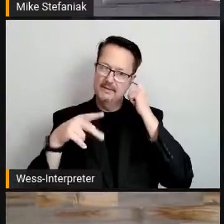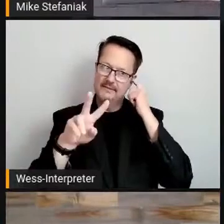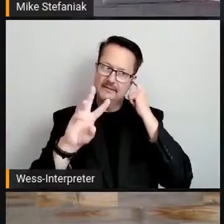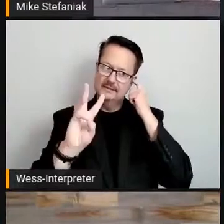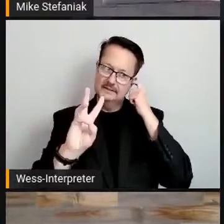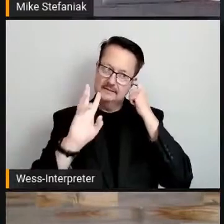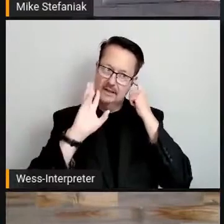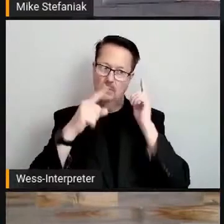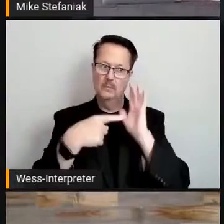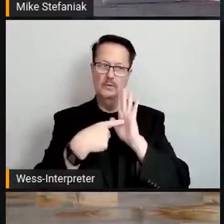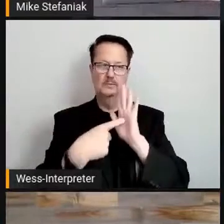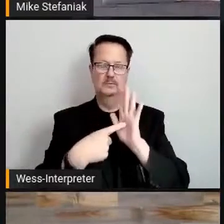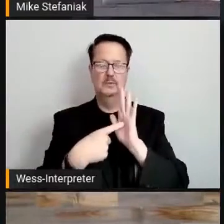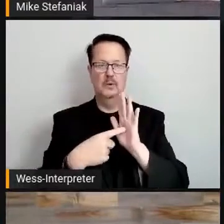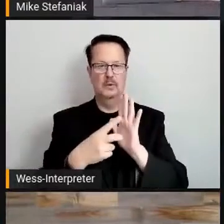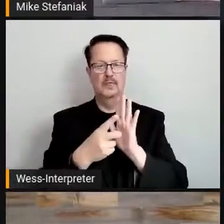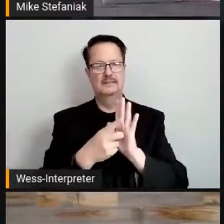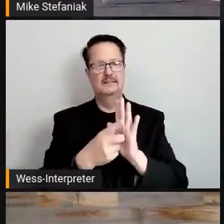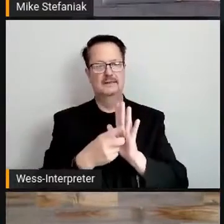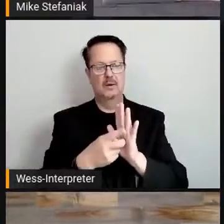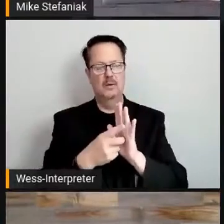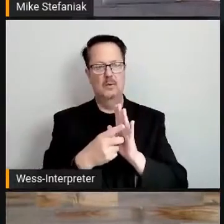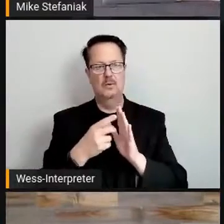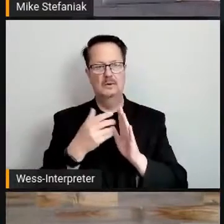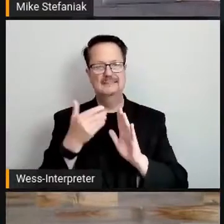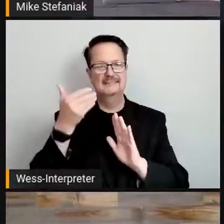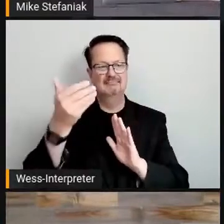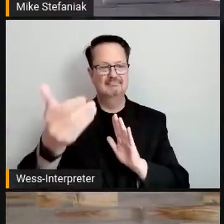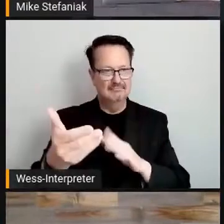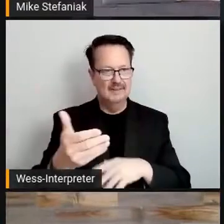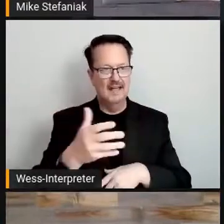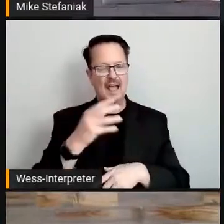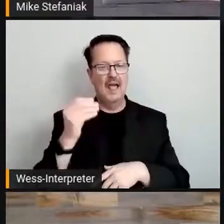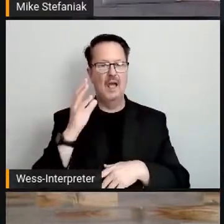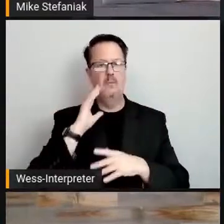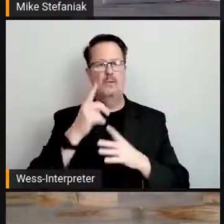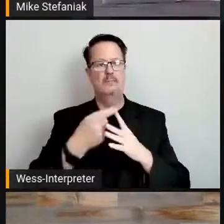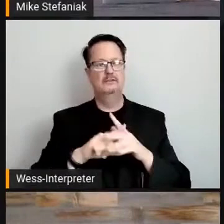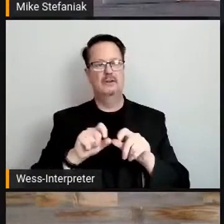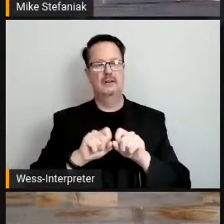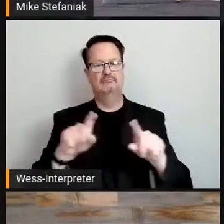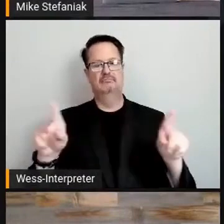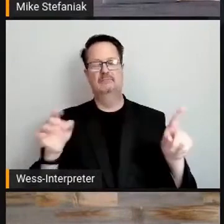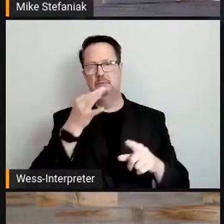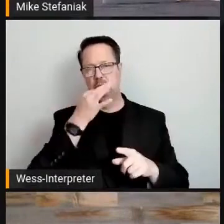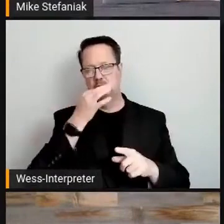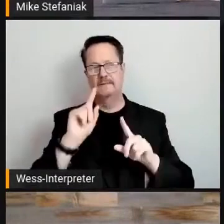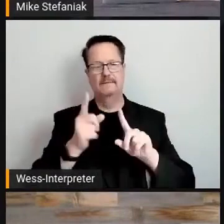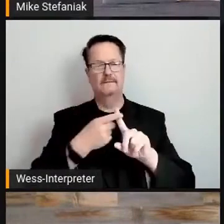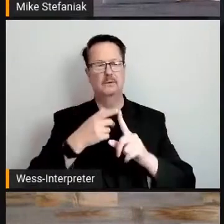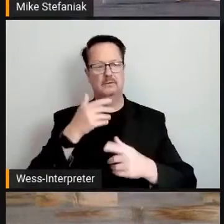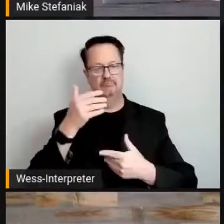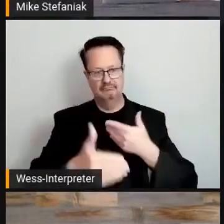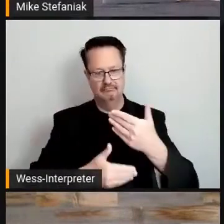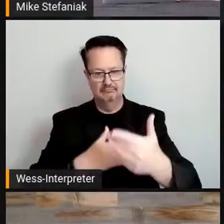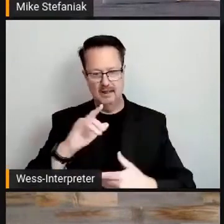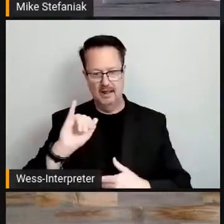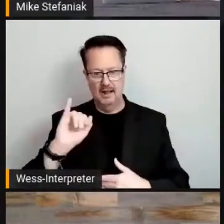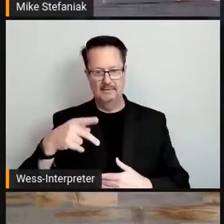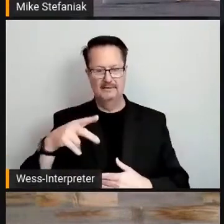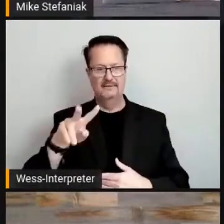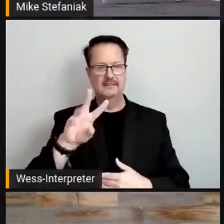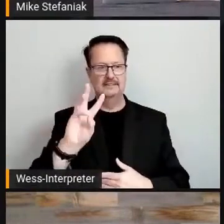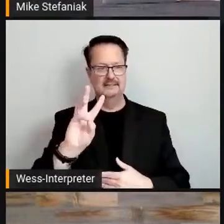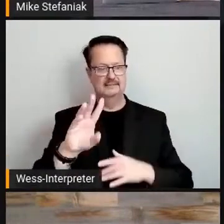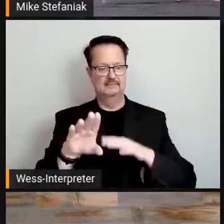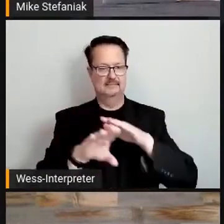you that with a demo coming later, and we'll be launching this pretty soon. So we're going to walk through some IPv6 basics, how it